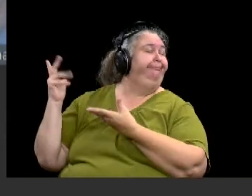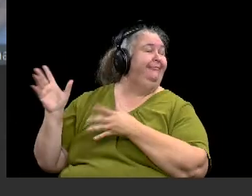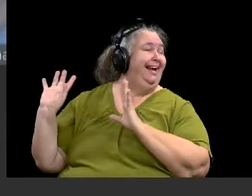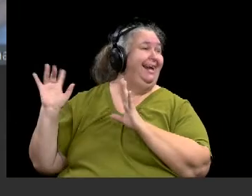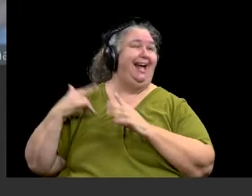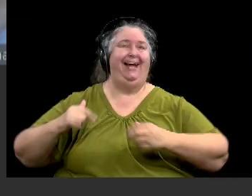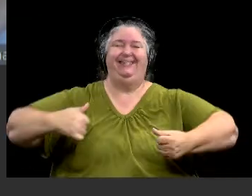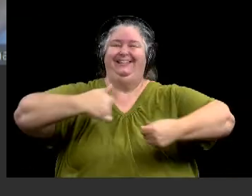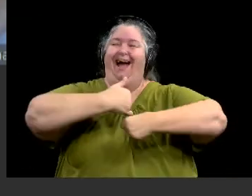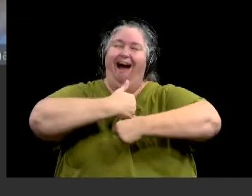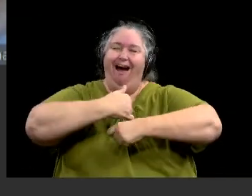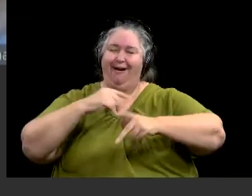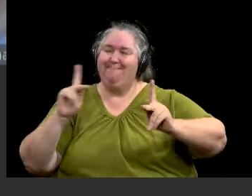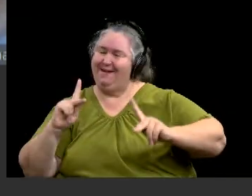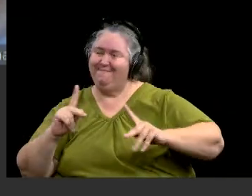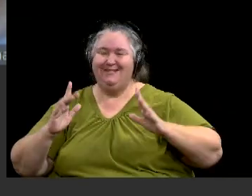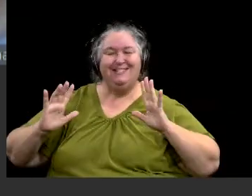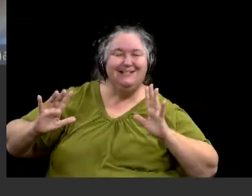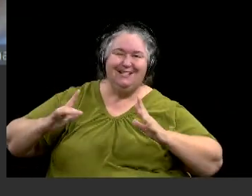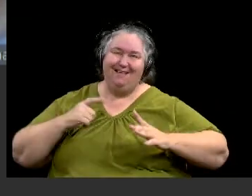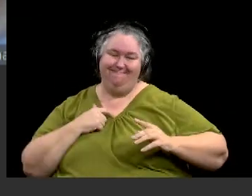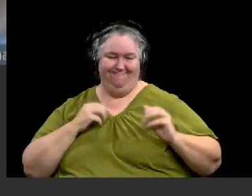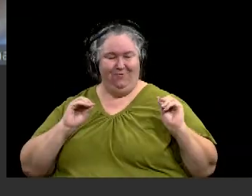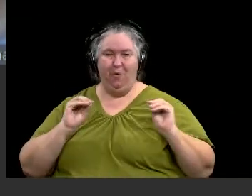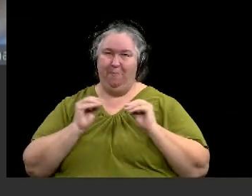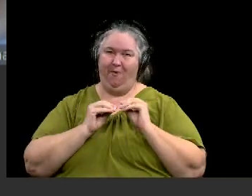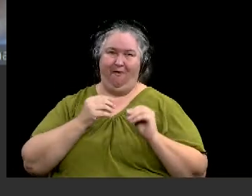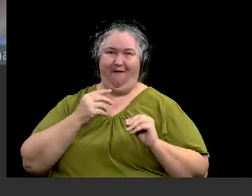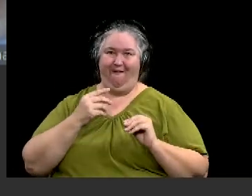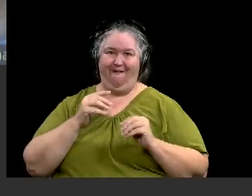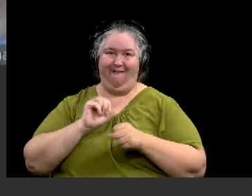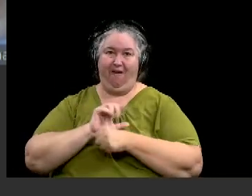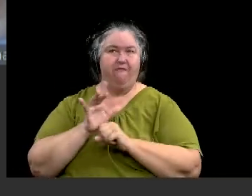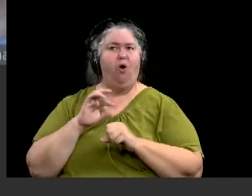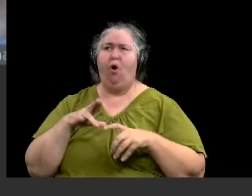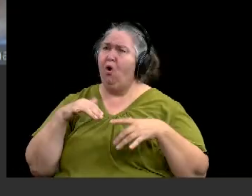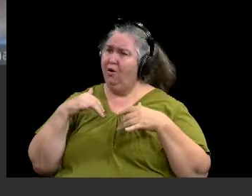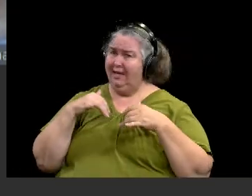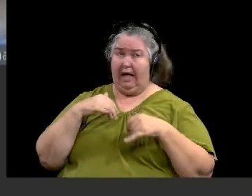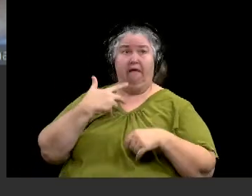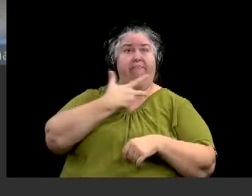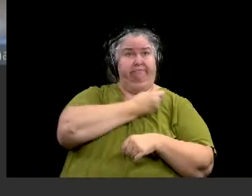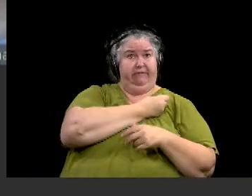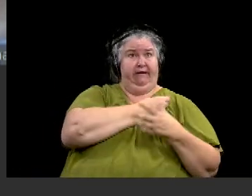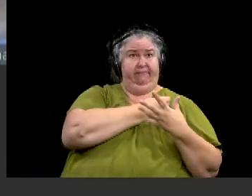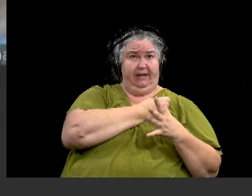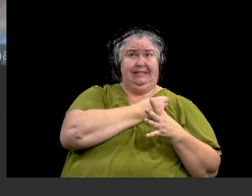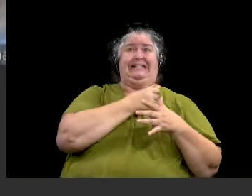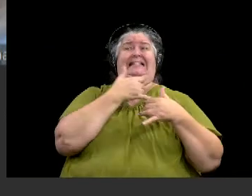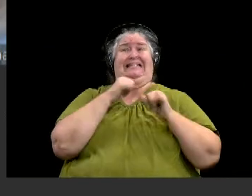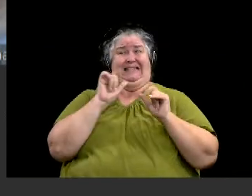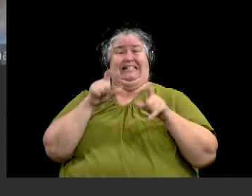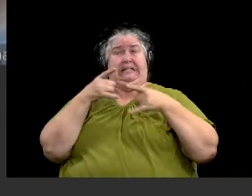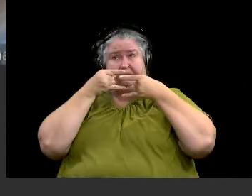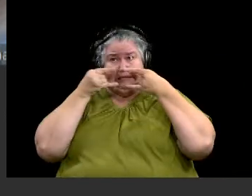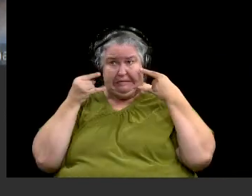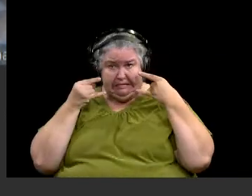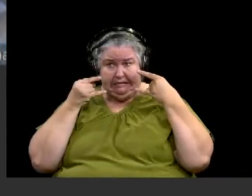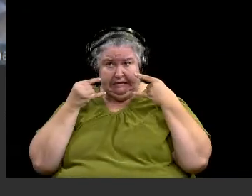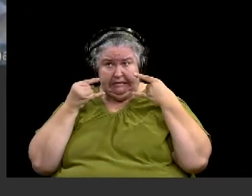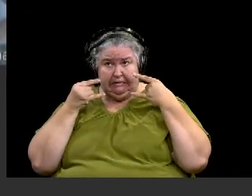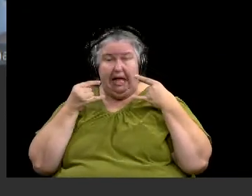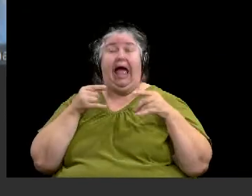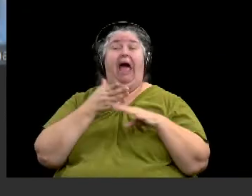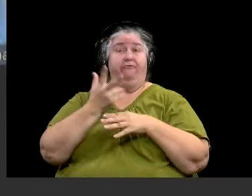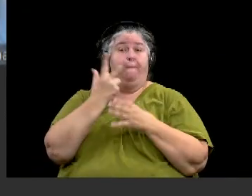COVID? Or do people still need to do social distancing and wear their mask even after they get both doses of the vaccine? I think one